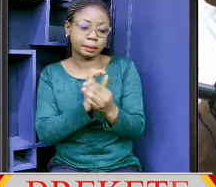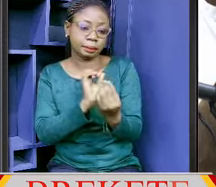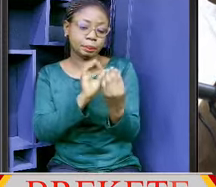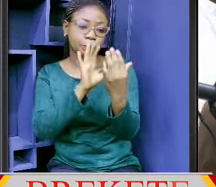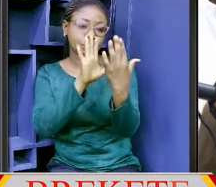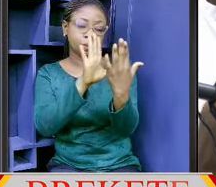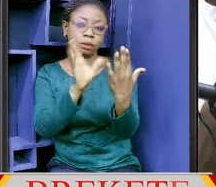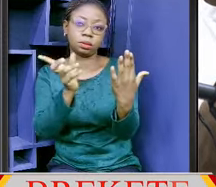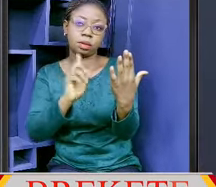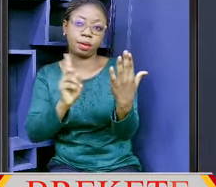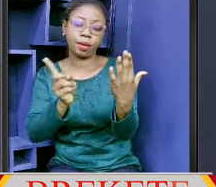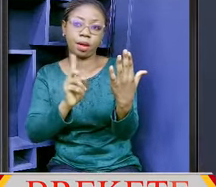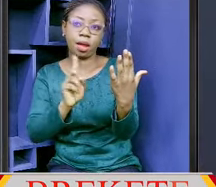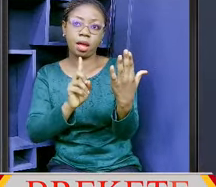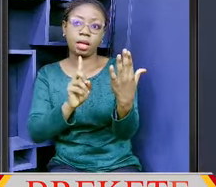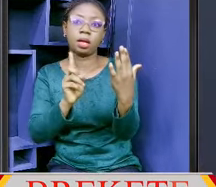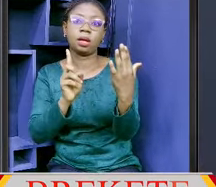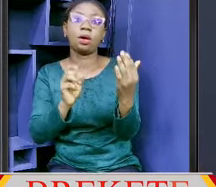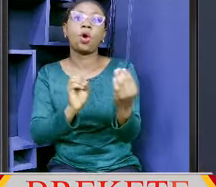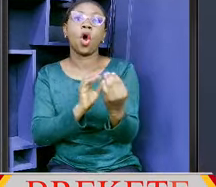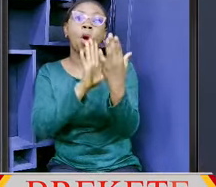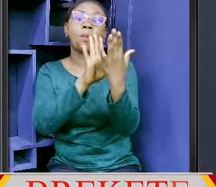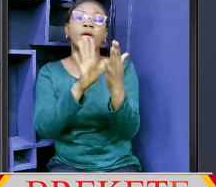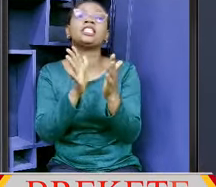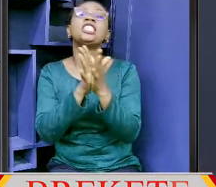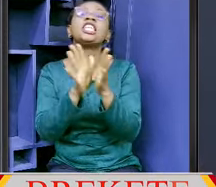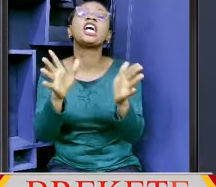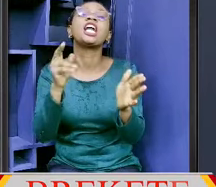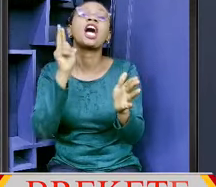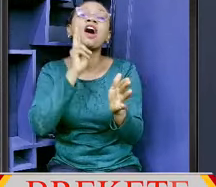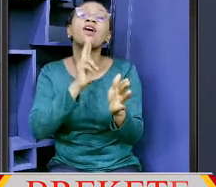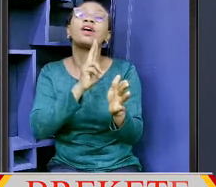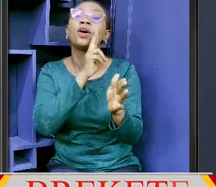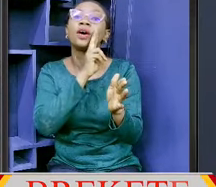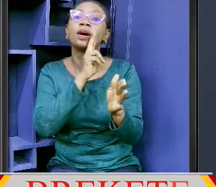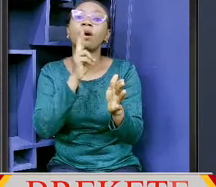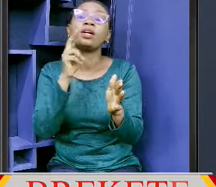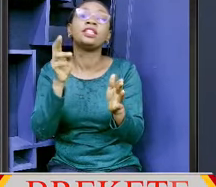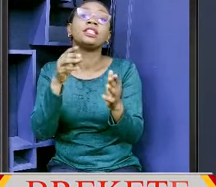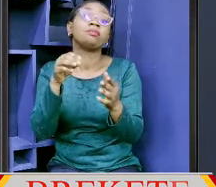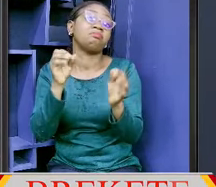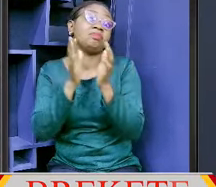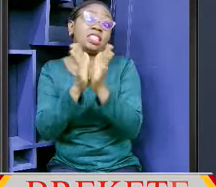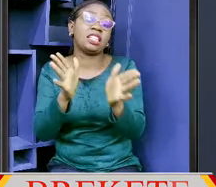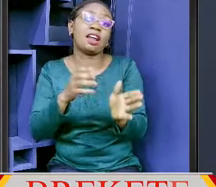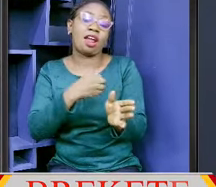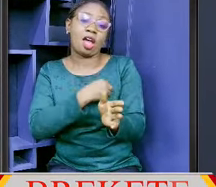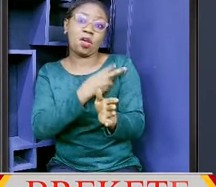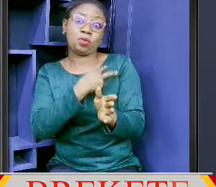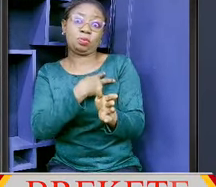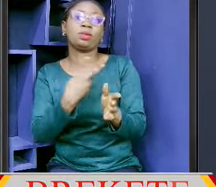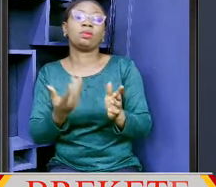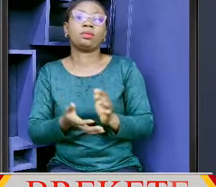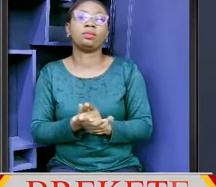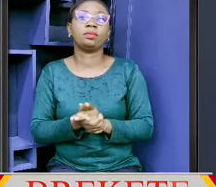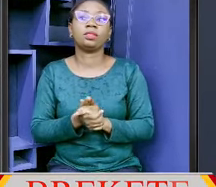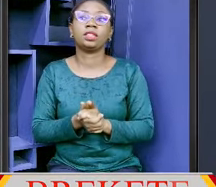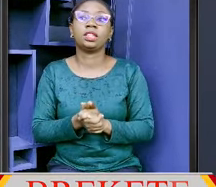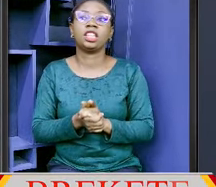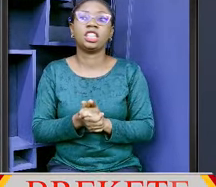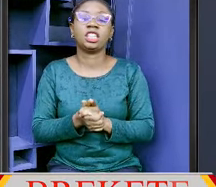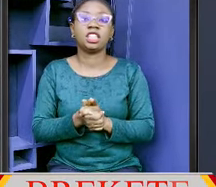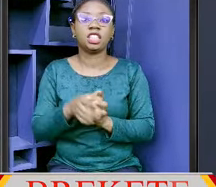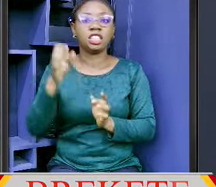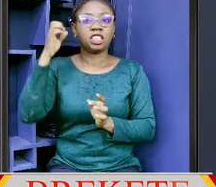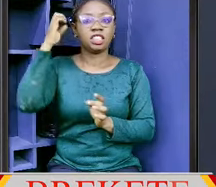that? Opposite General Hospital, sir. Which you kind business you they do, Mama Destiny, my mama? I do hair, sir. I they do